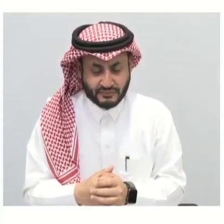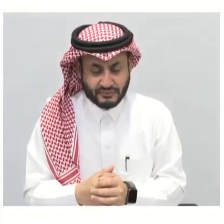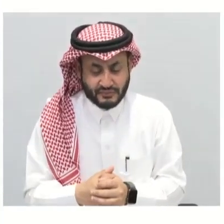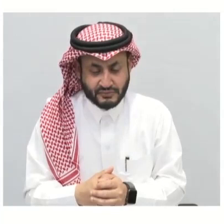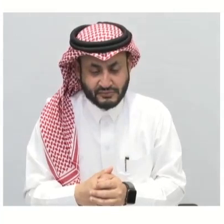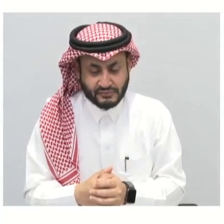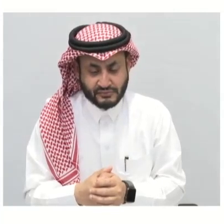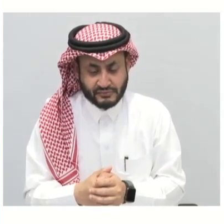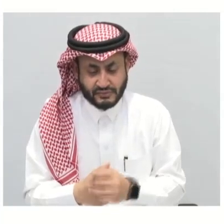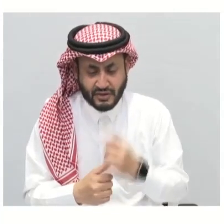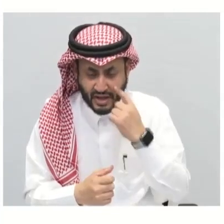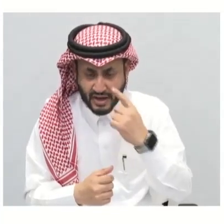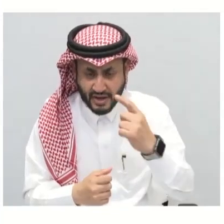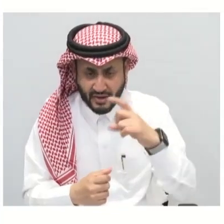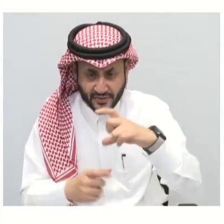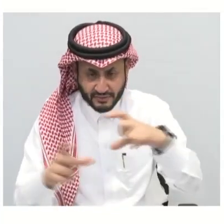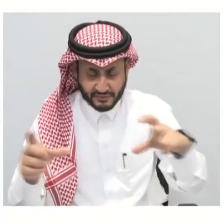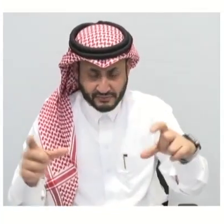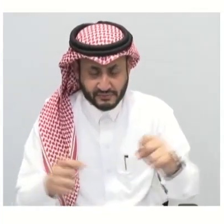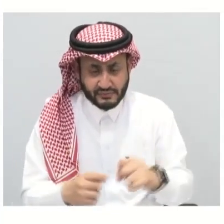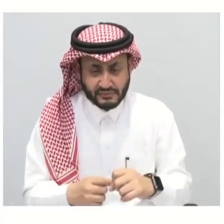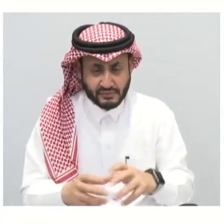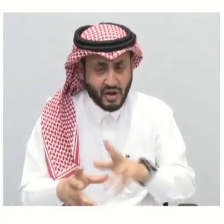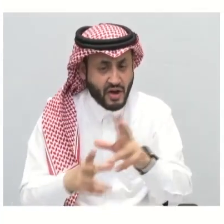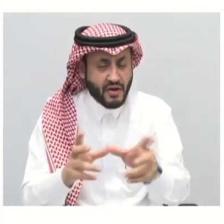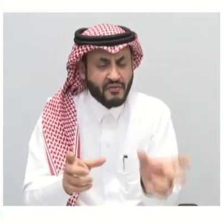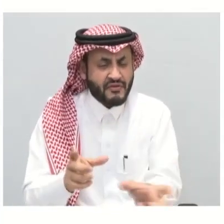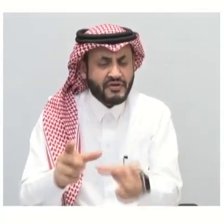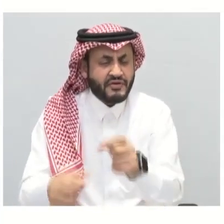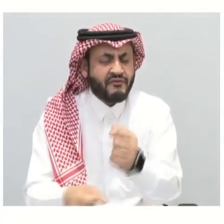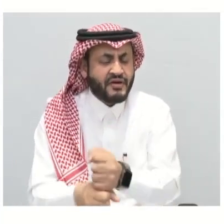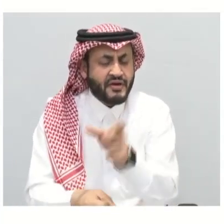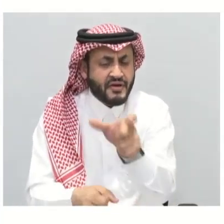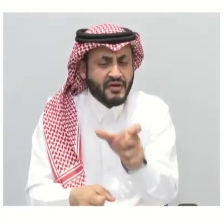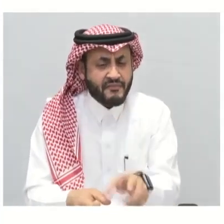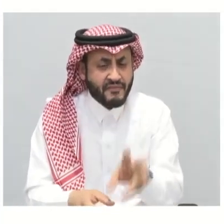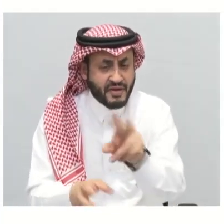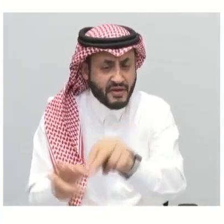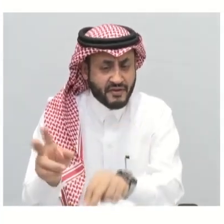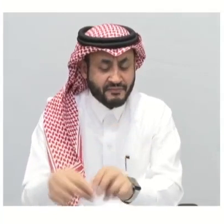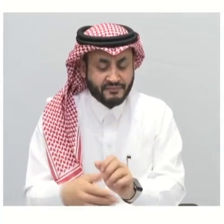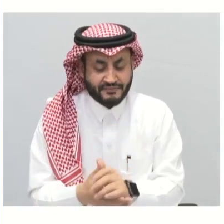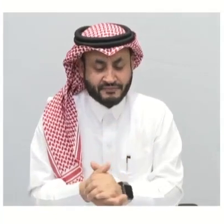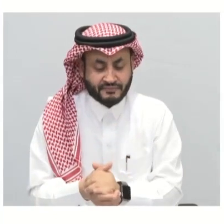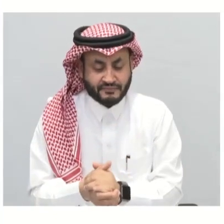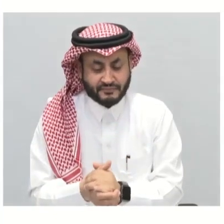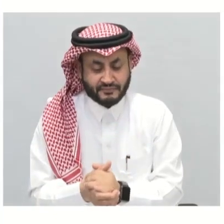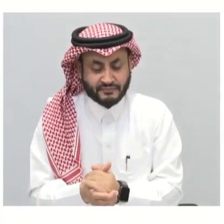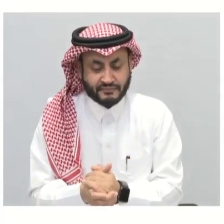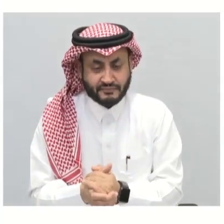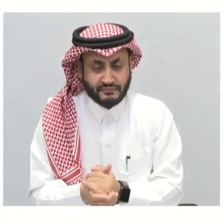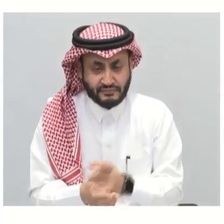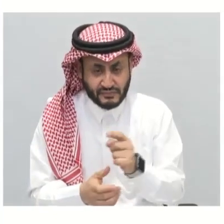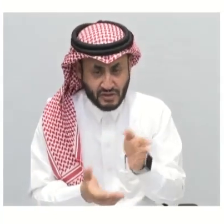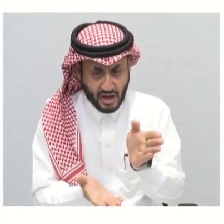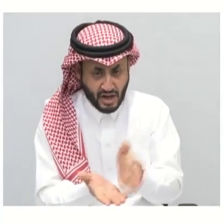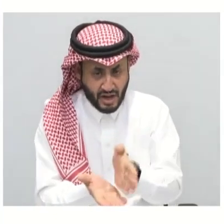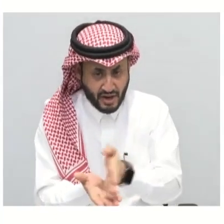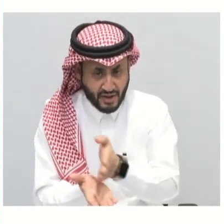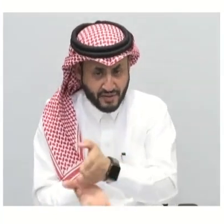schedule. Write sentences with the present continuous, the present progressive, about his arrangement.